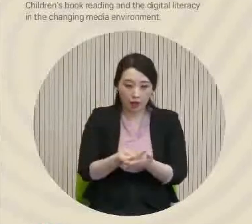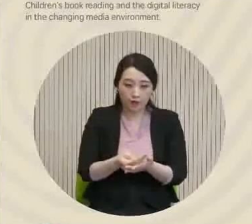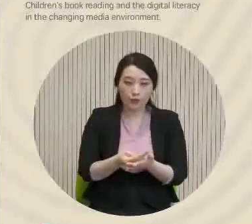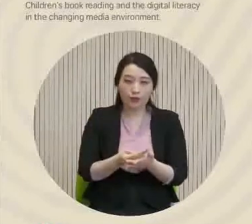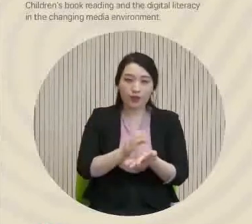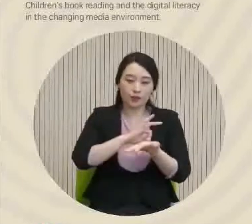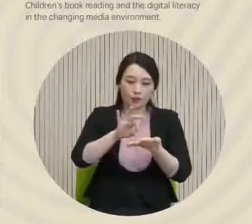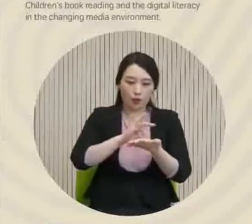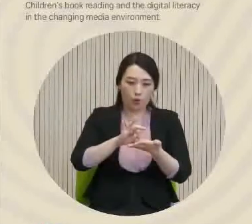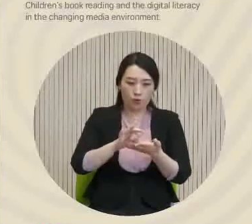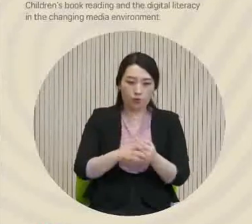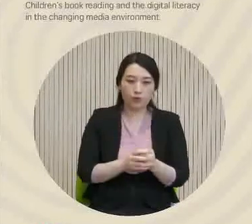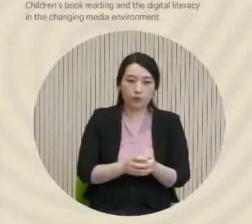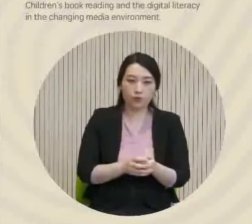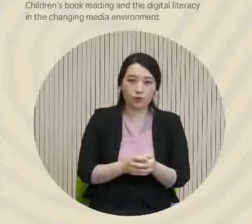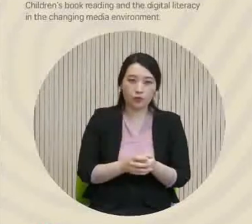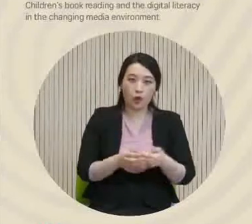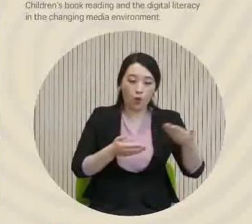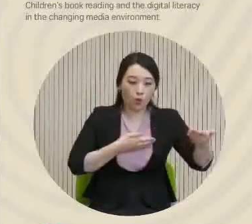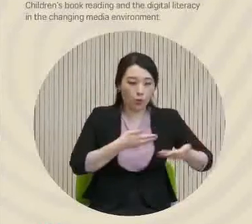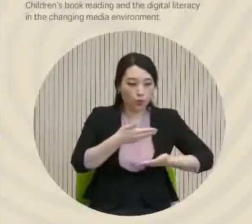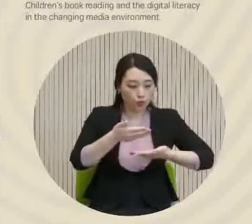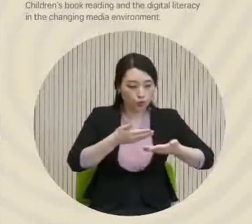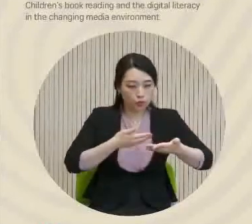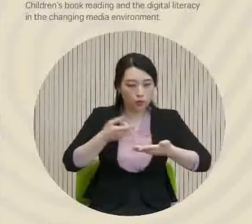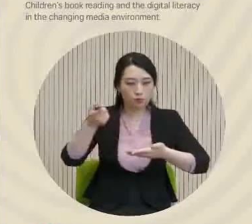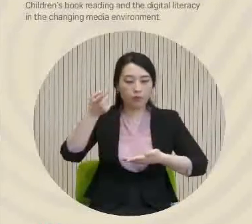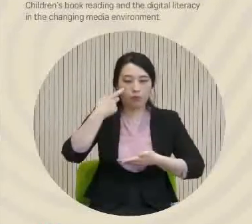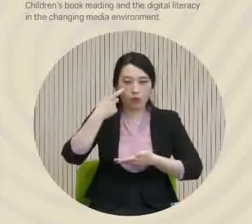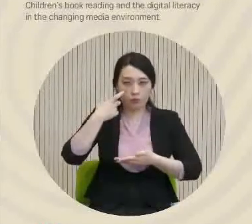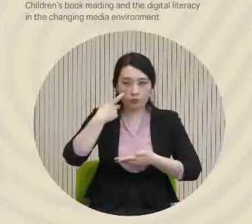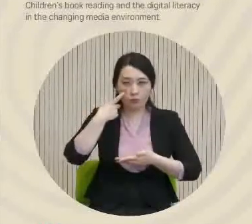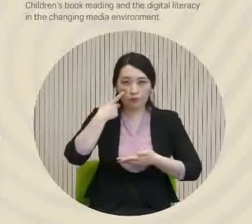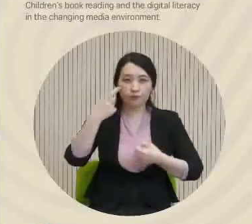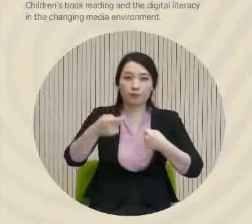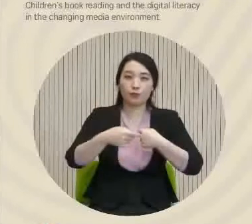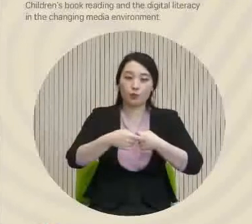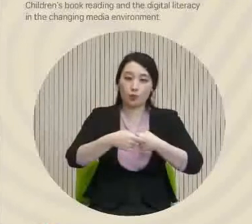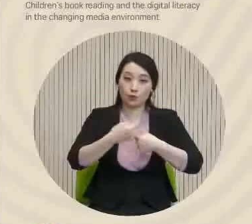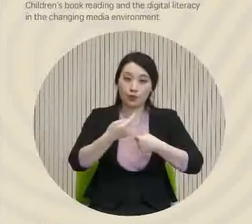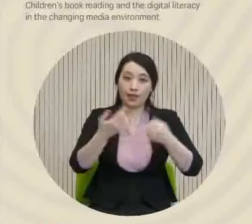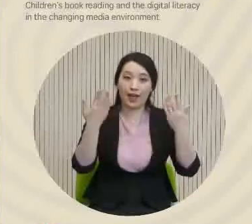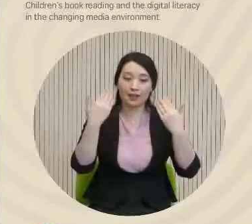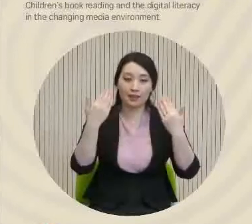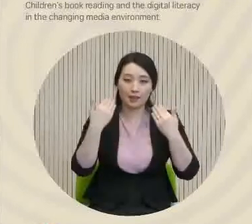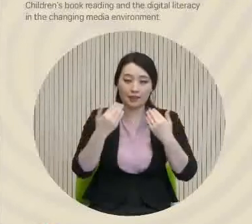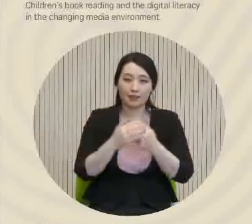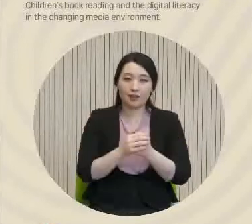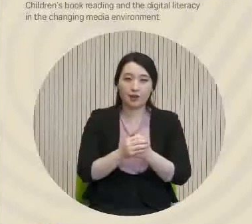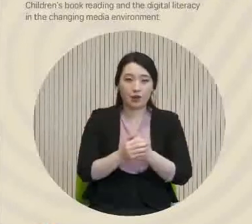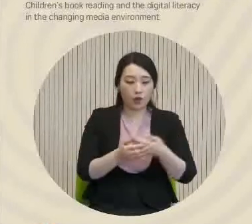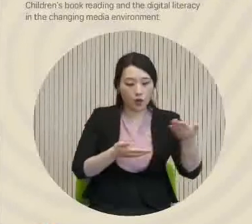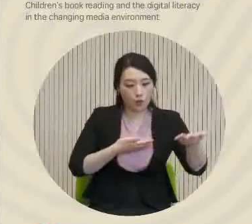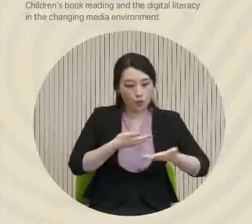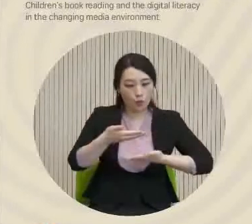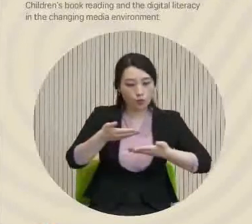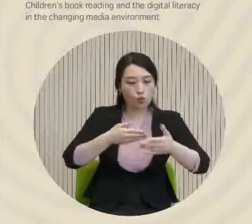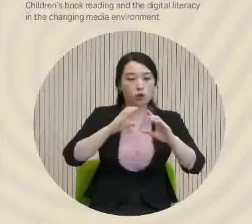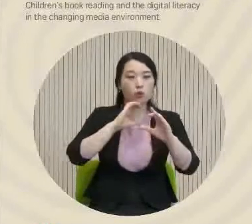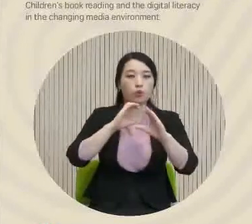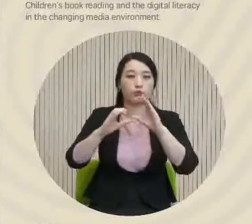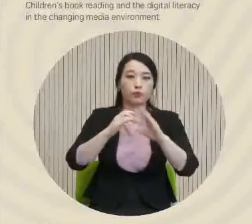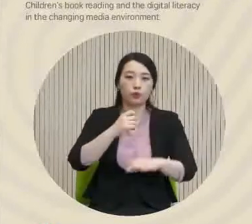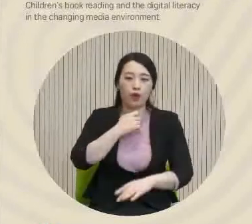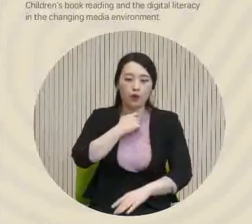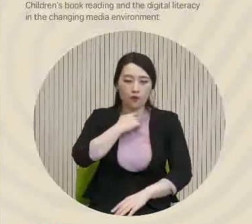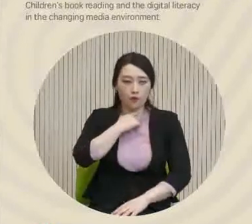students have to download the template first, and they can share it via Padlet. So with the social networking